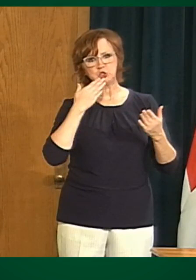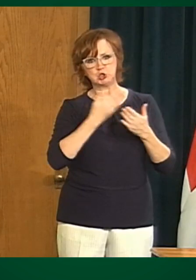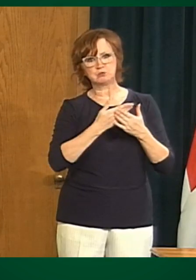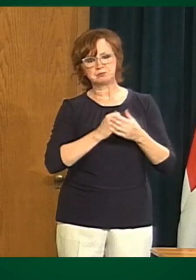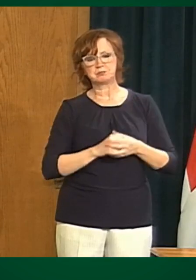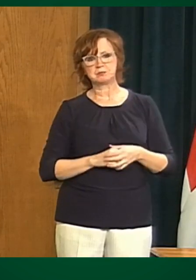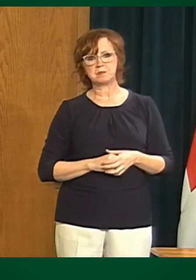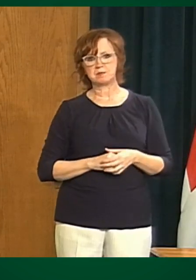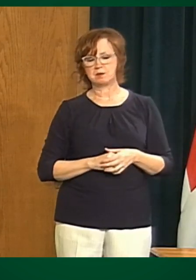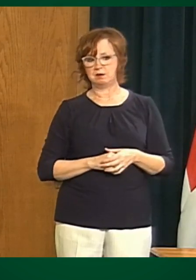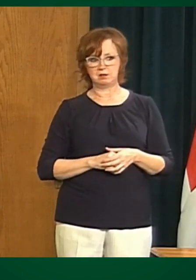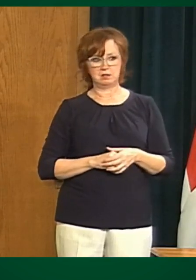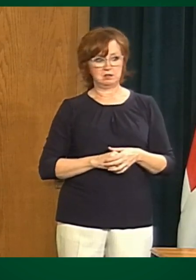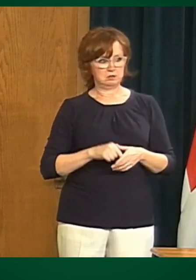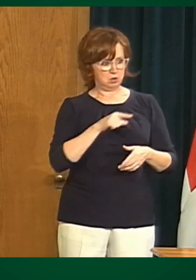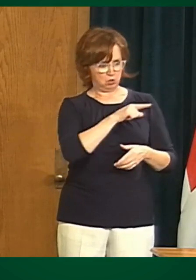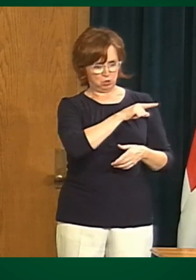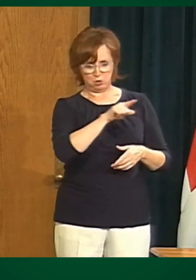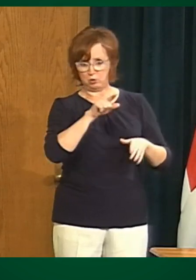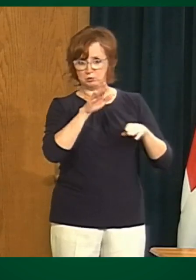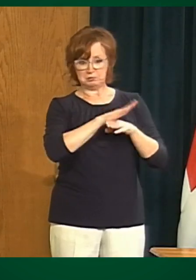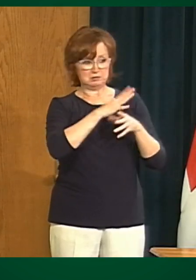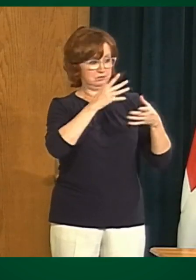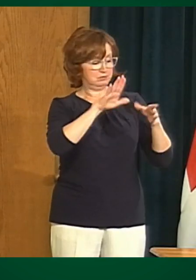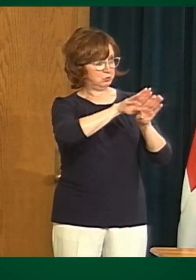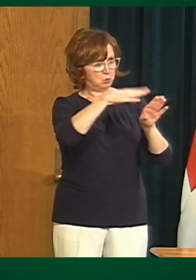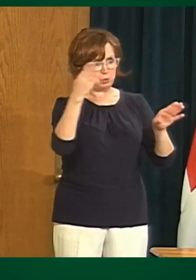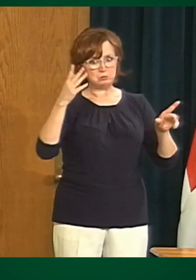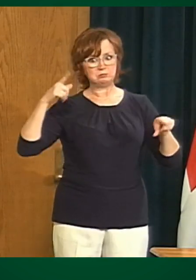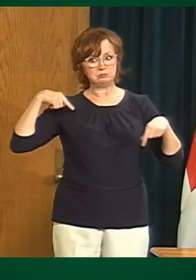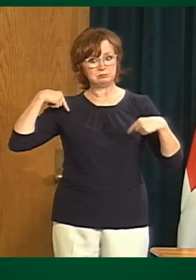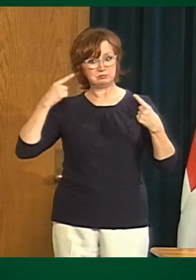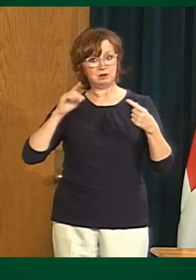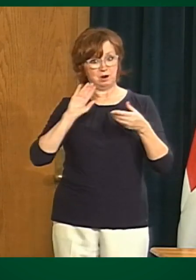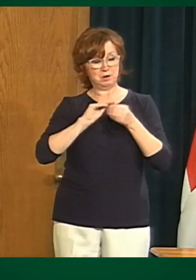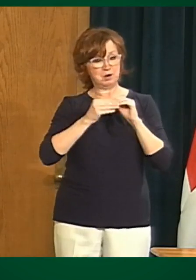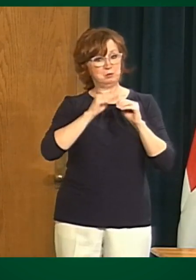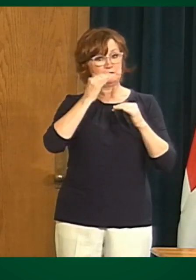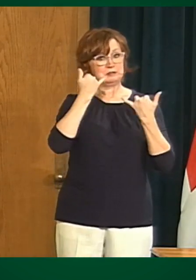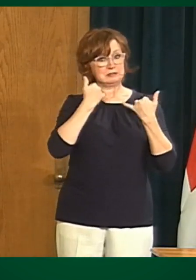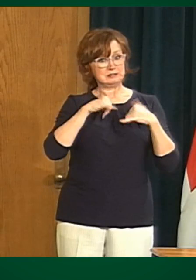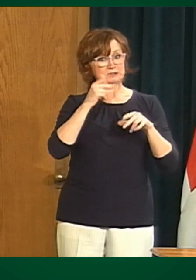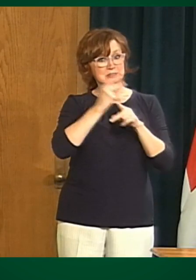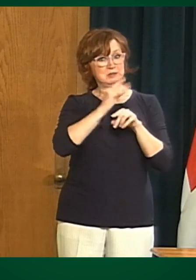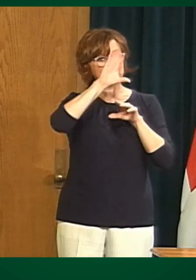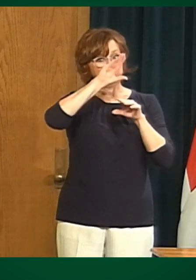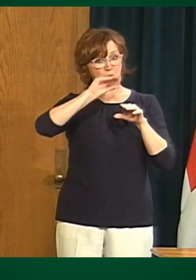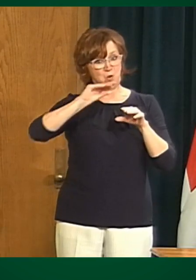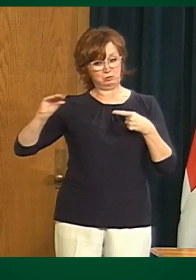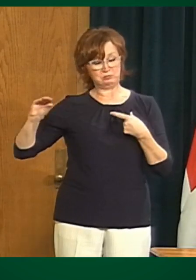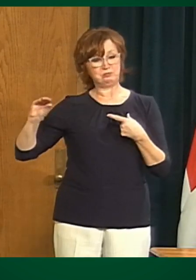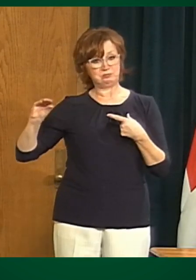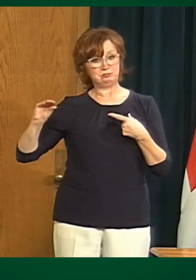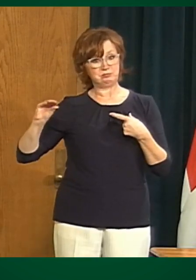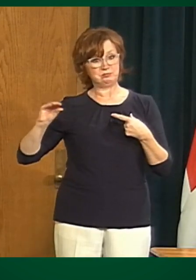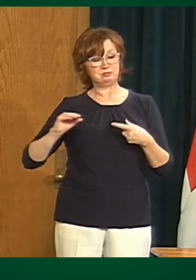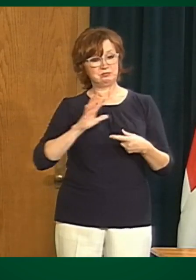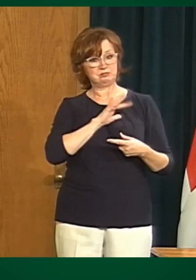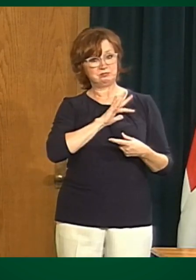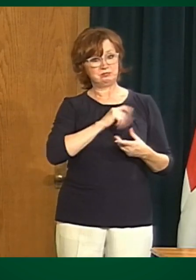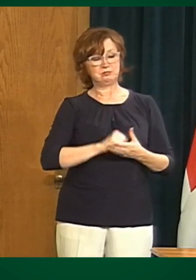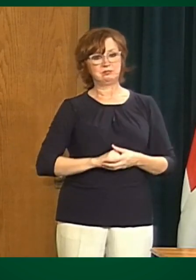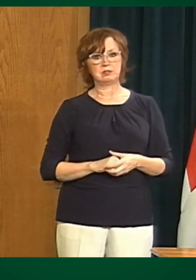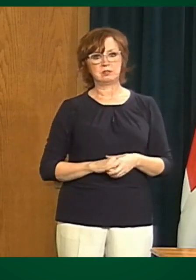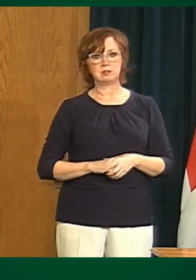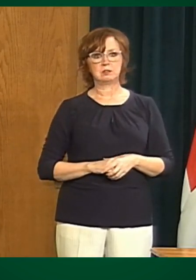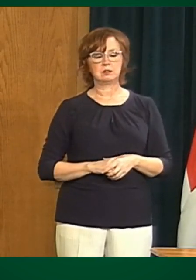able to flatten the curve by and large right across the province. So we're confident that we can do so in these 2 isolated outbreaks.